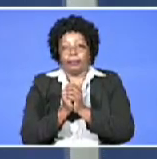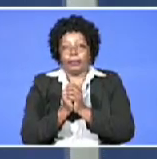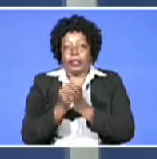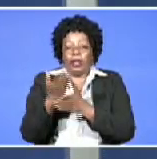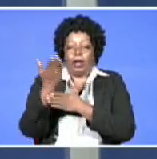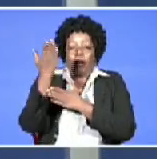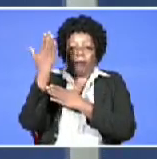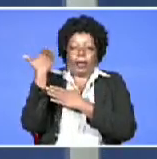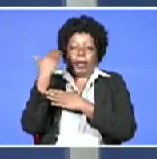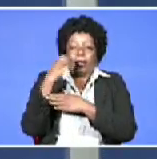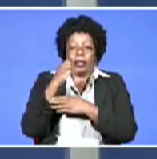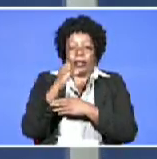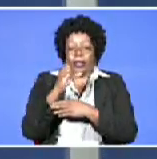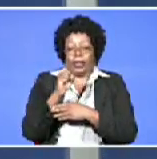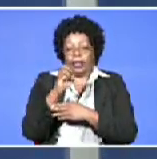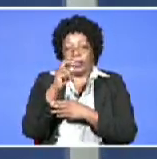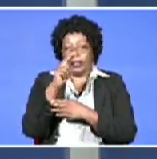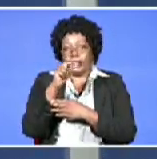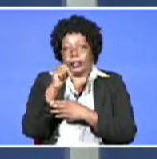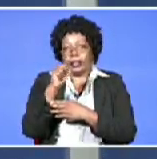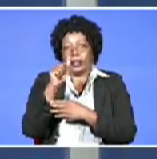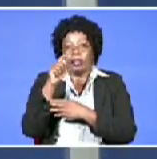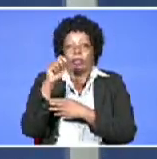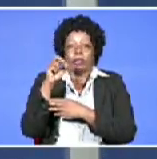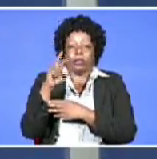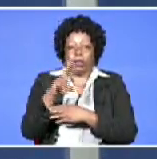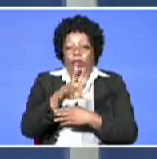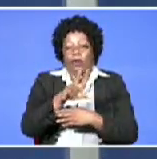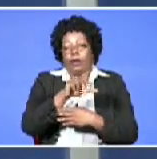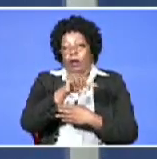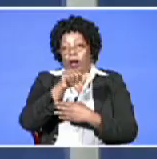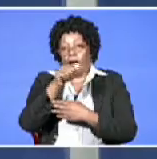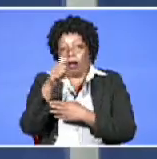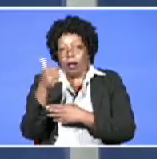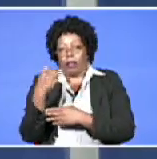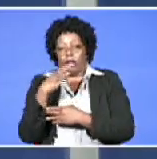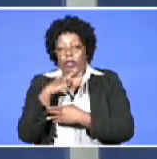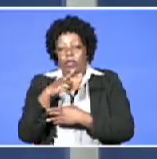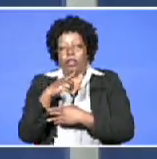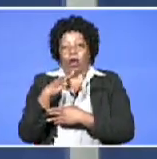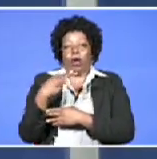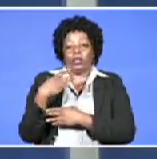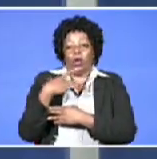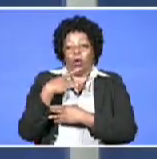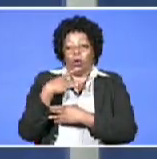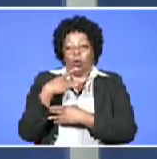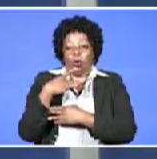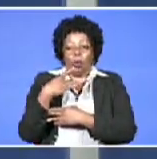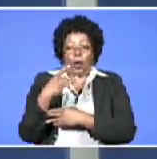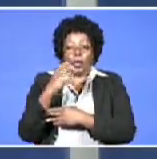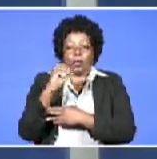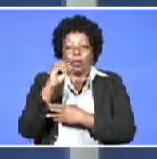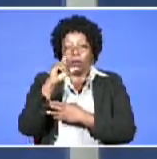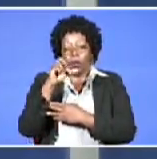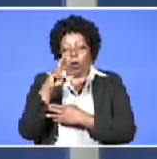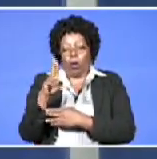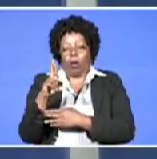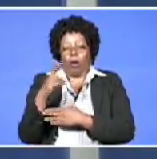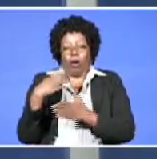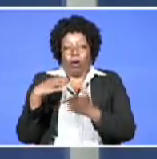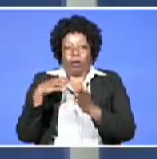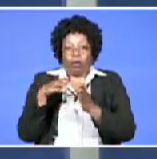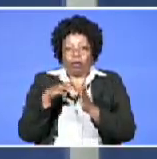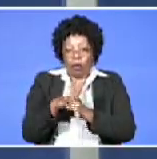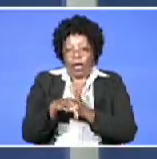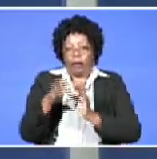A former senator and three others caught up in an alleged scheme of white-collar crimes arraigned in the magistrate's court today.